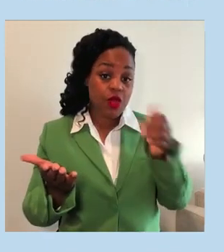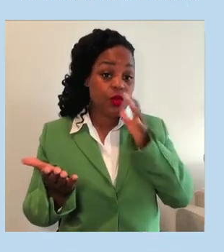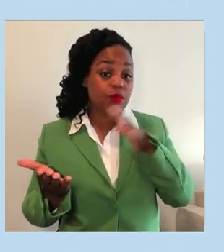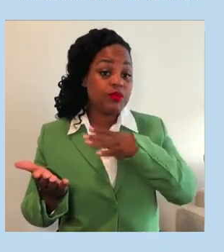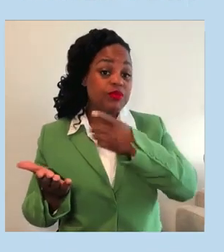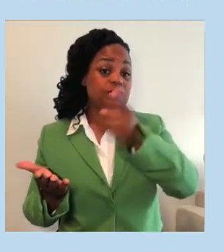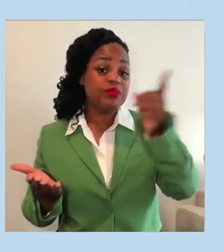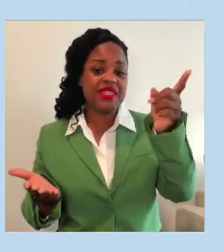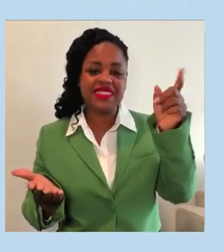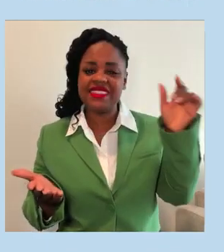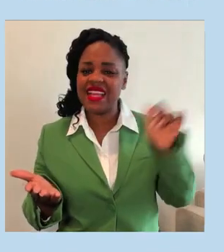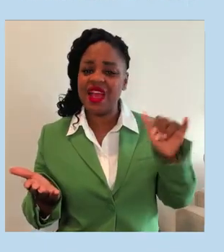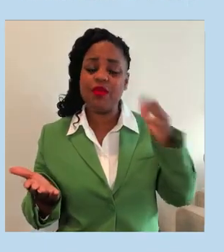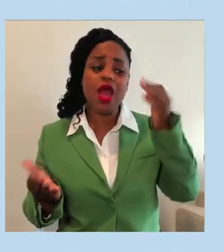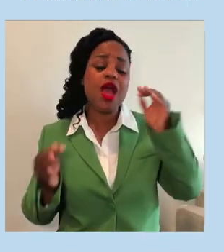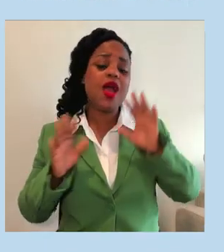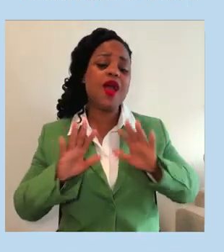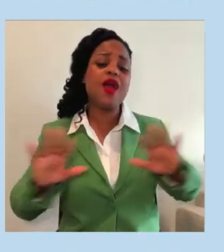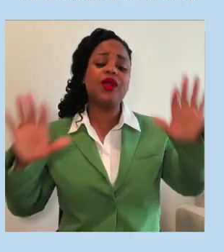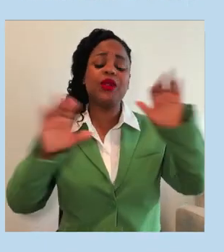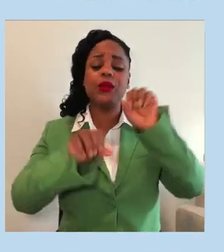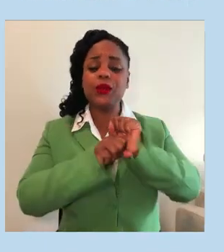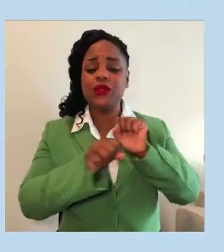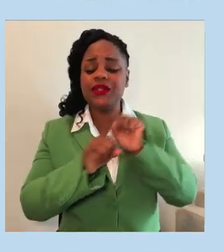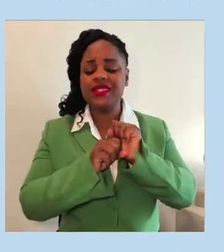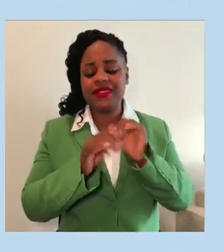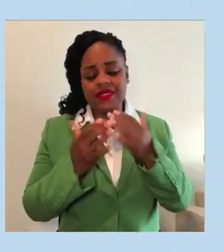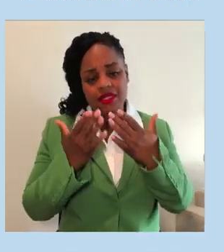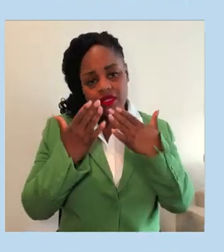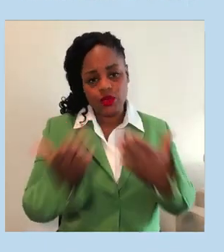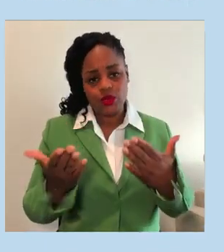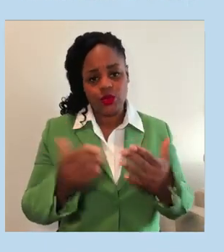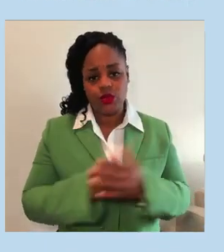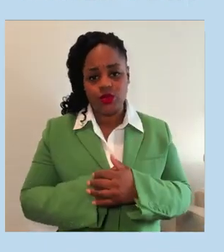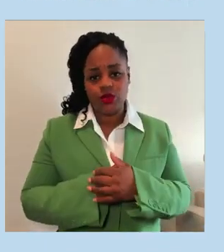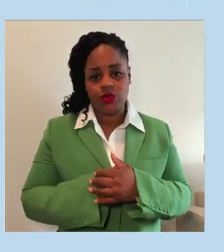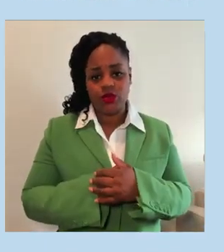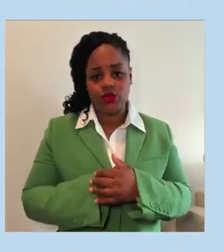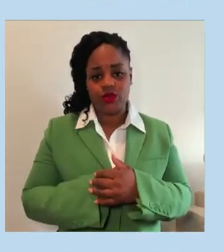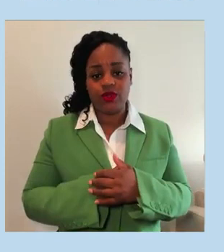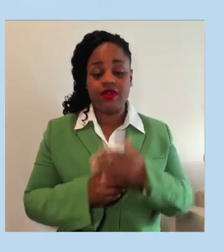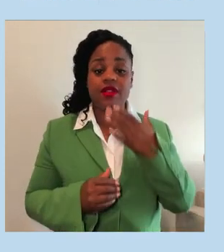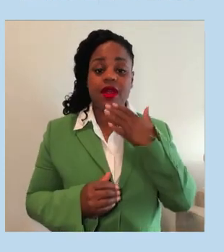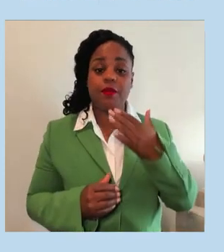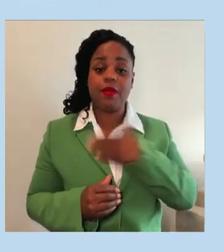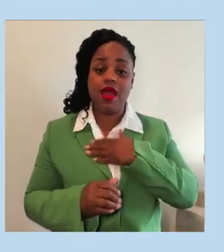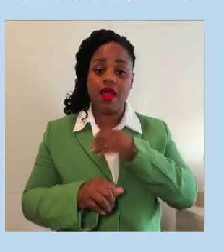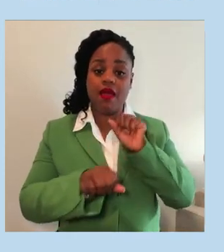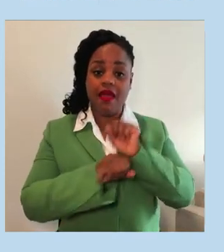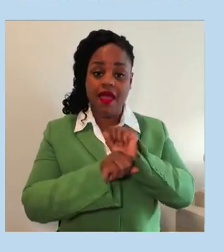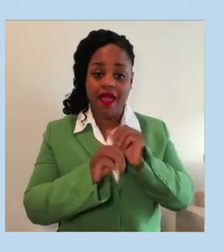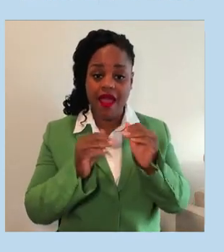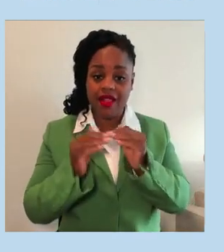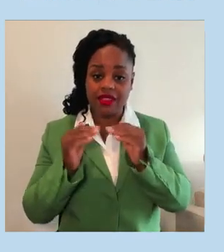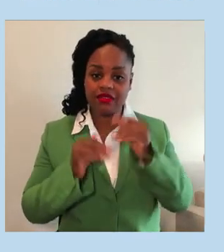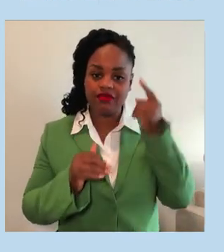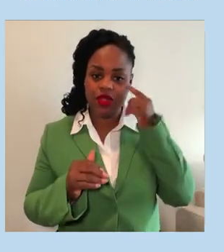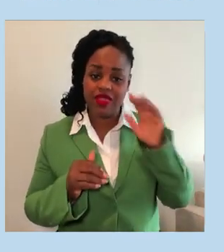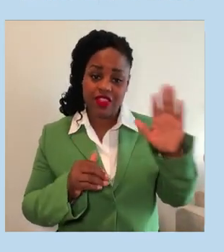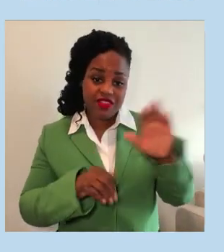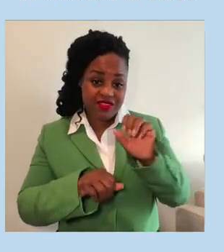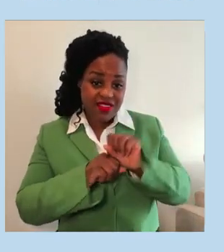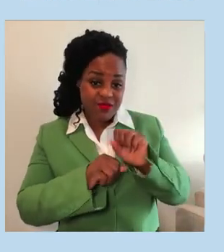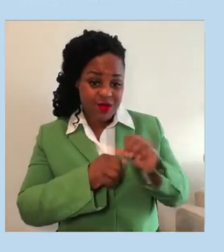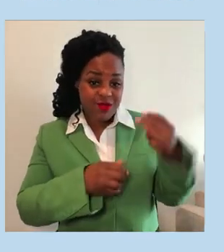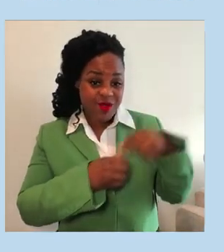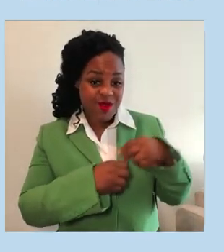work. And to thank my colleagues again for taking the time to be with us and to